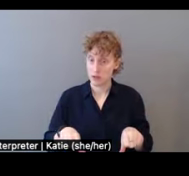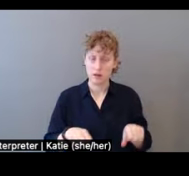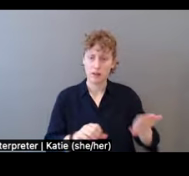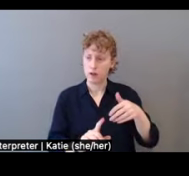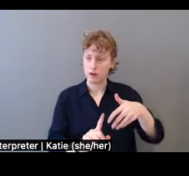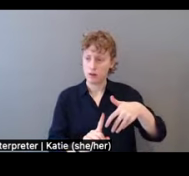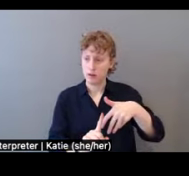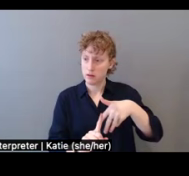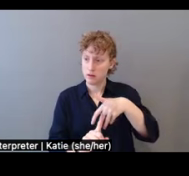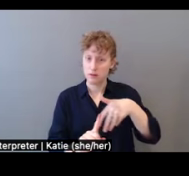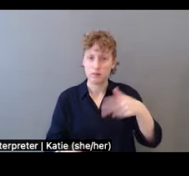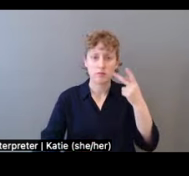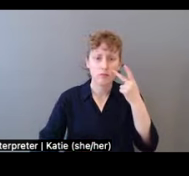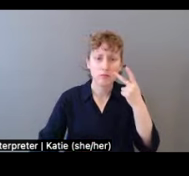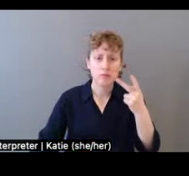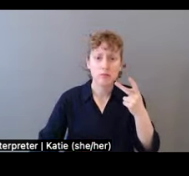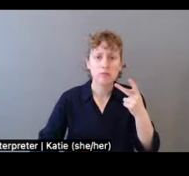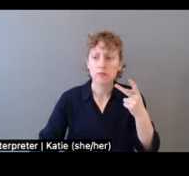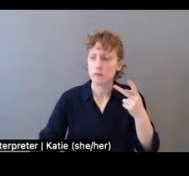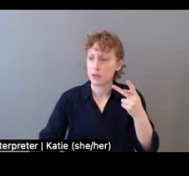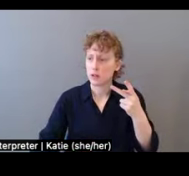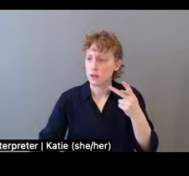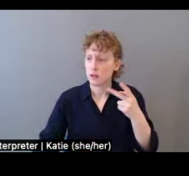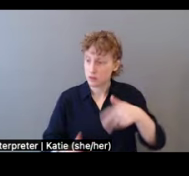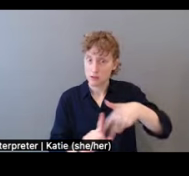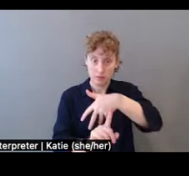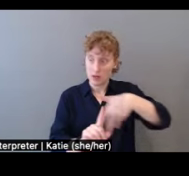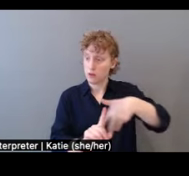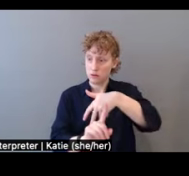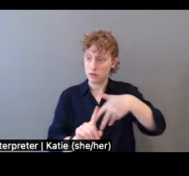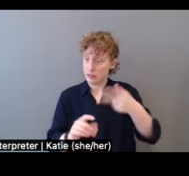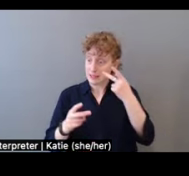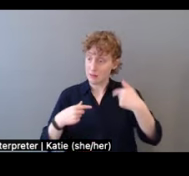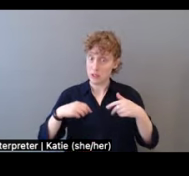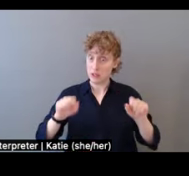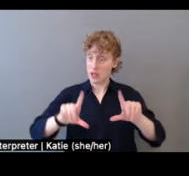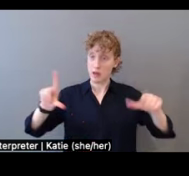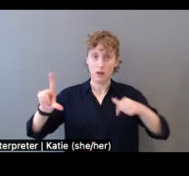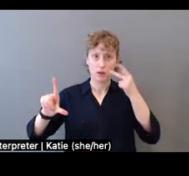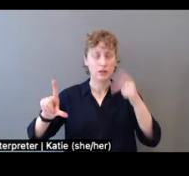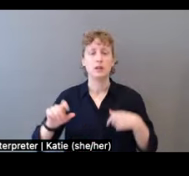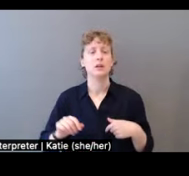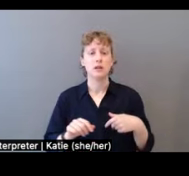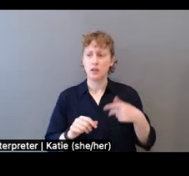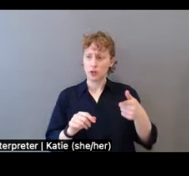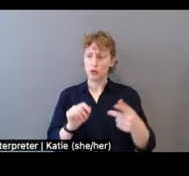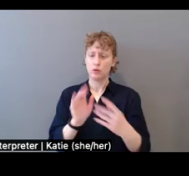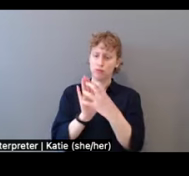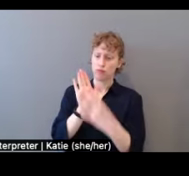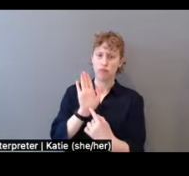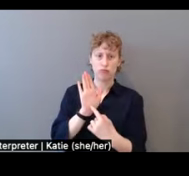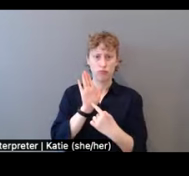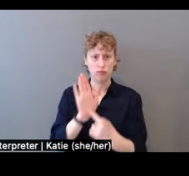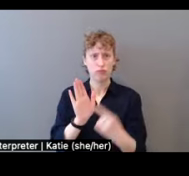something that you will have to demonstrate in your application. So why these groups are marginalized in this